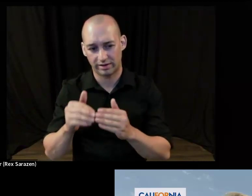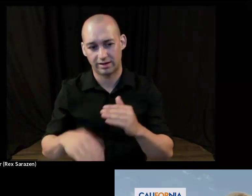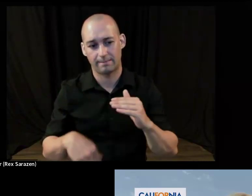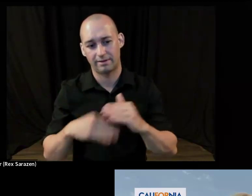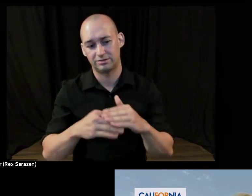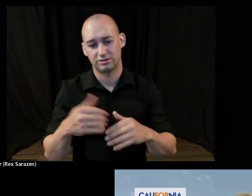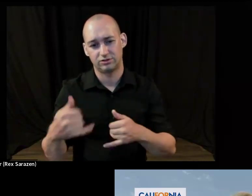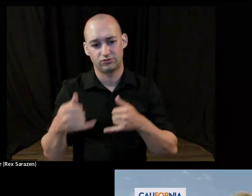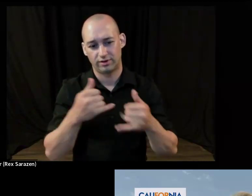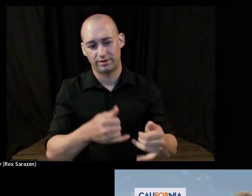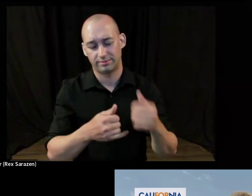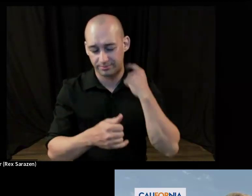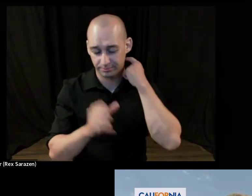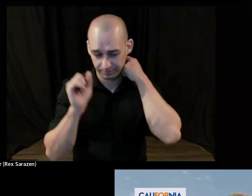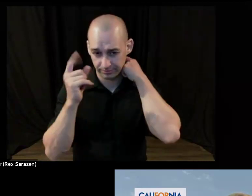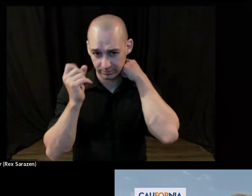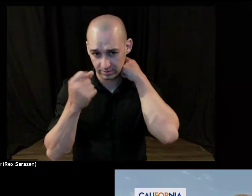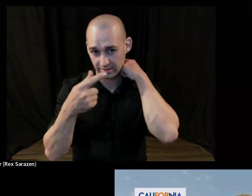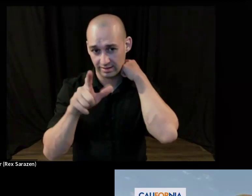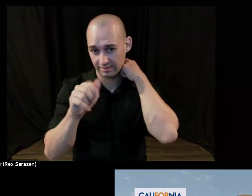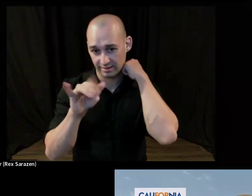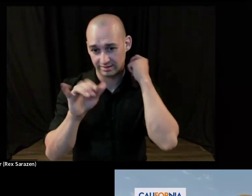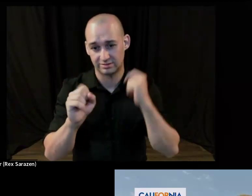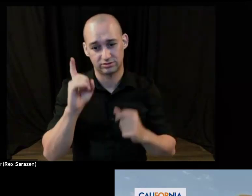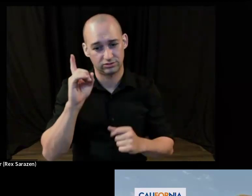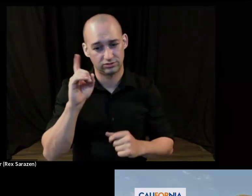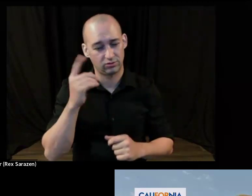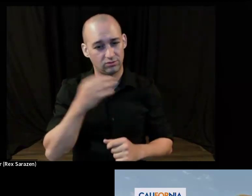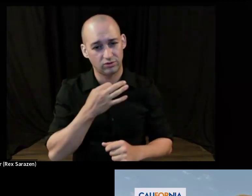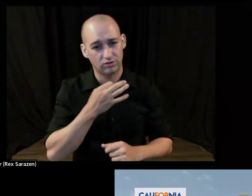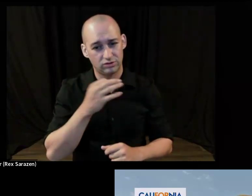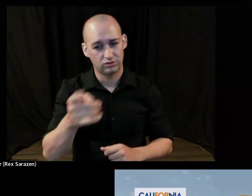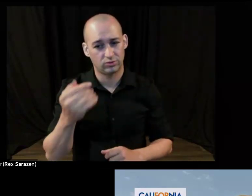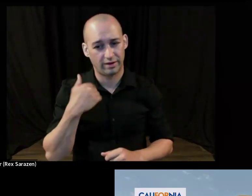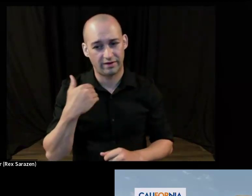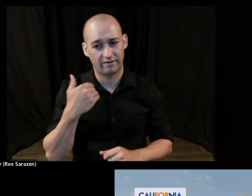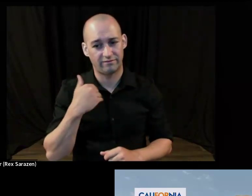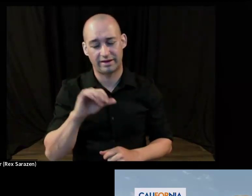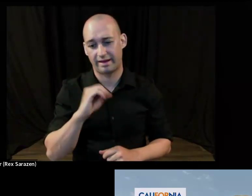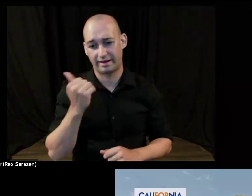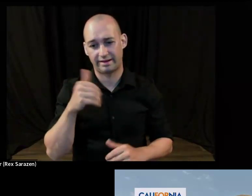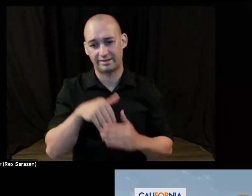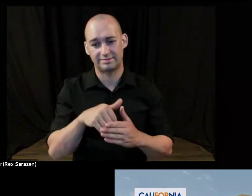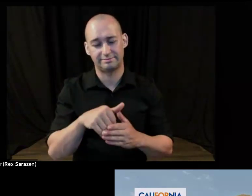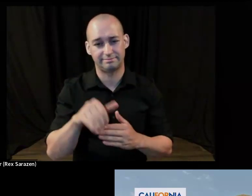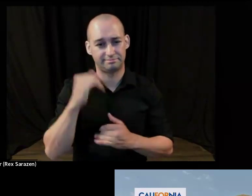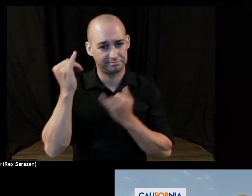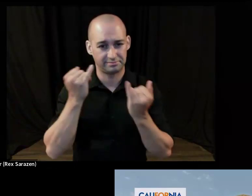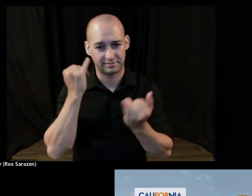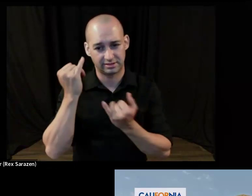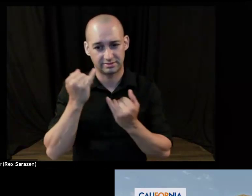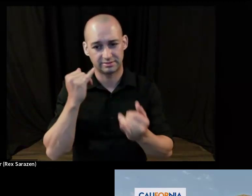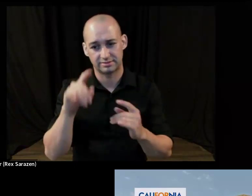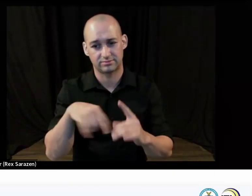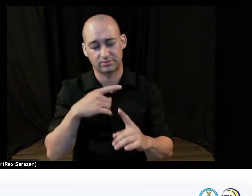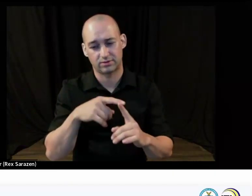Got it. And Gladys, I'm wondering, do you have any insight into that? So